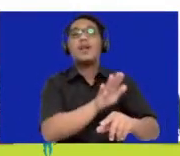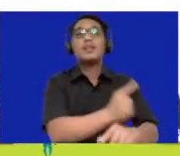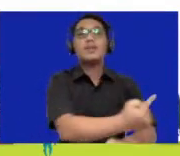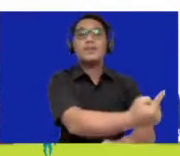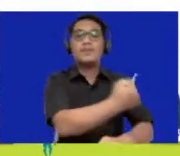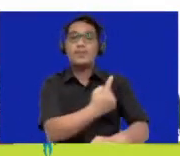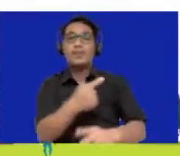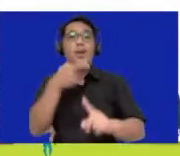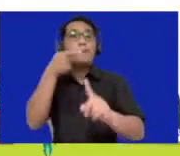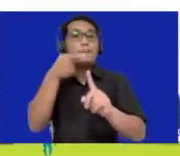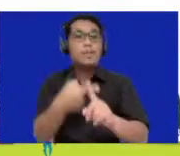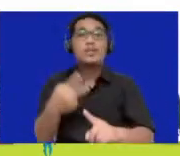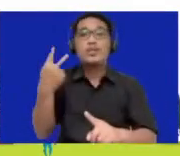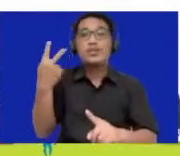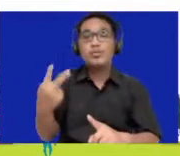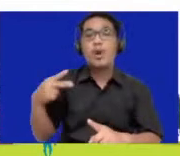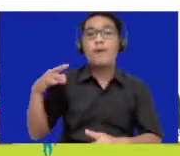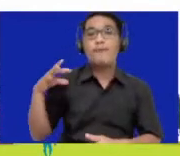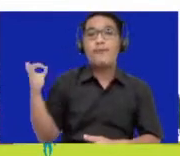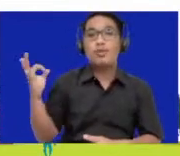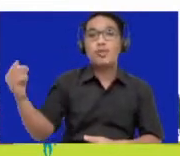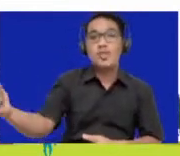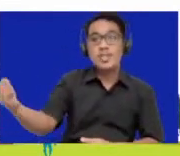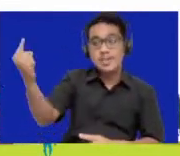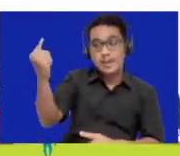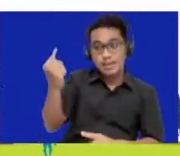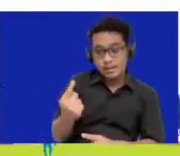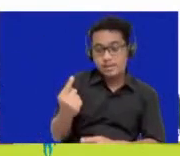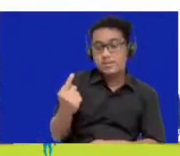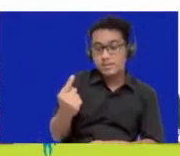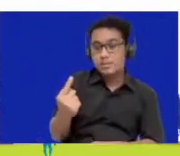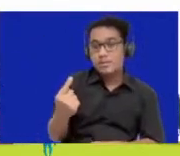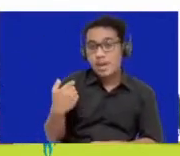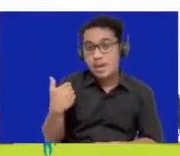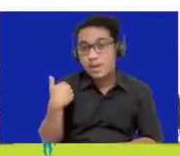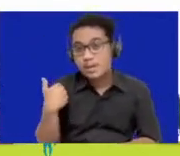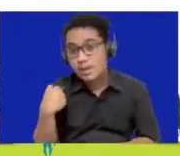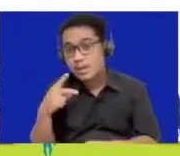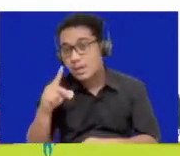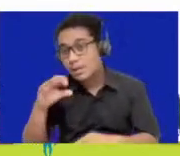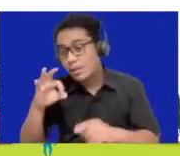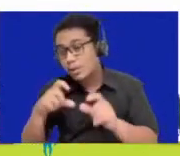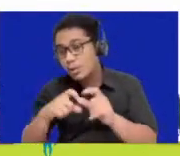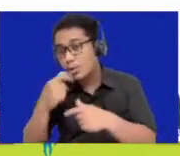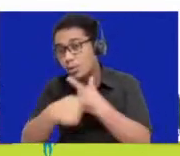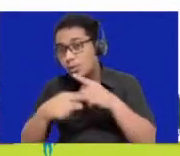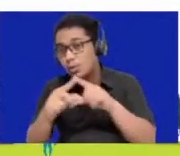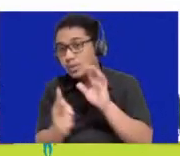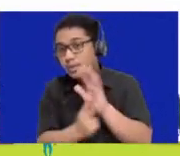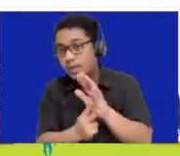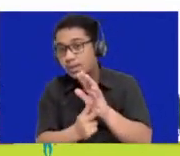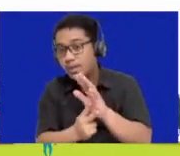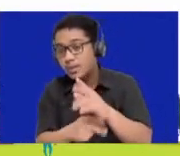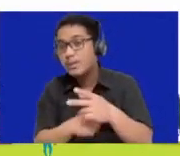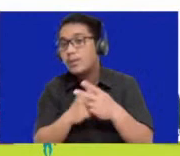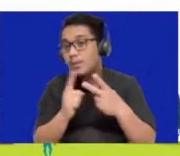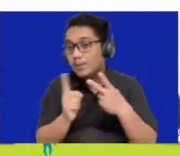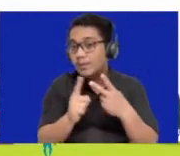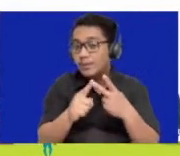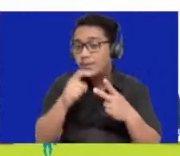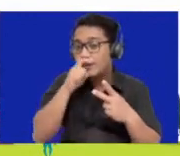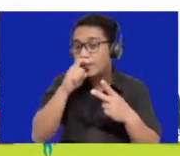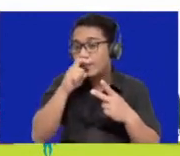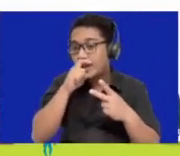Ms. Roshan Arakeya and Mr. Masum Billa. Mr. Masum